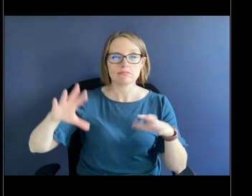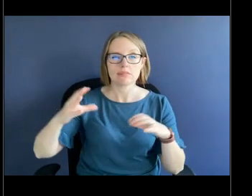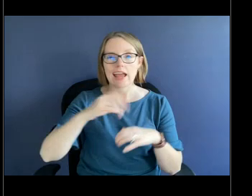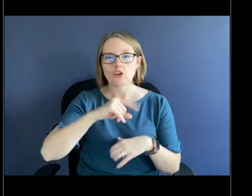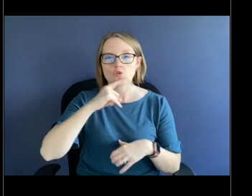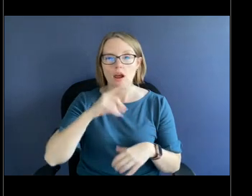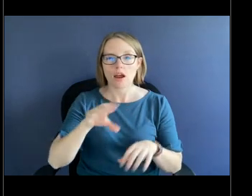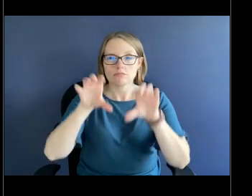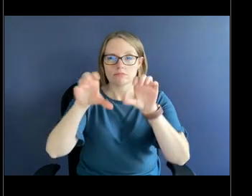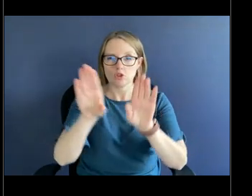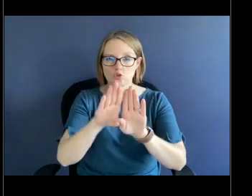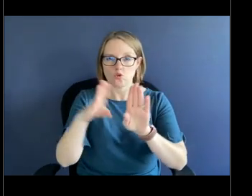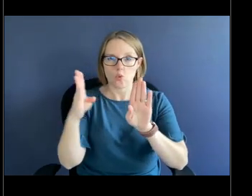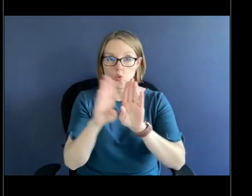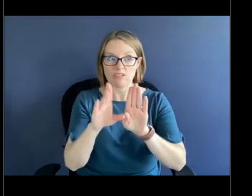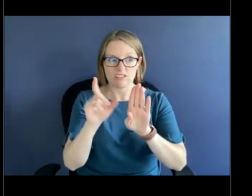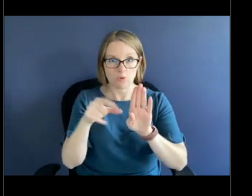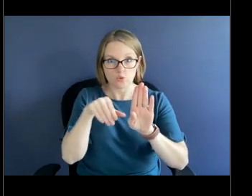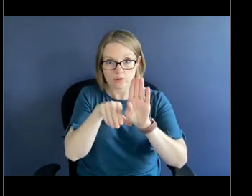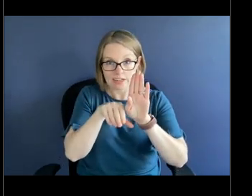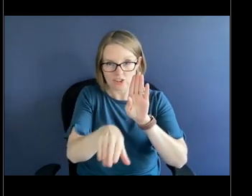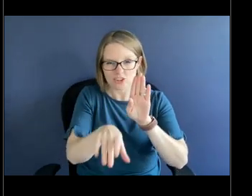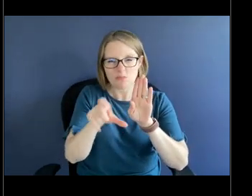nominal clear opening.